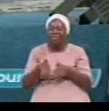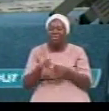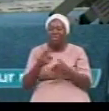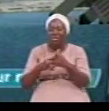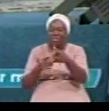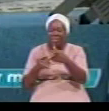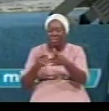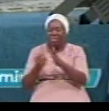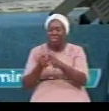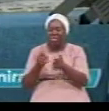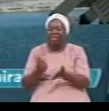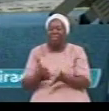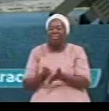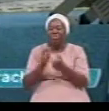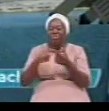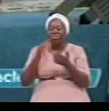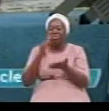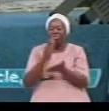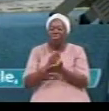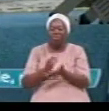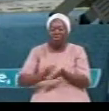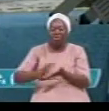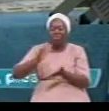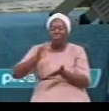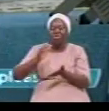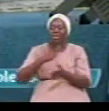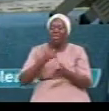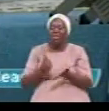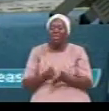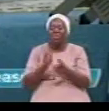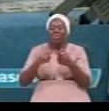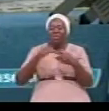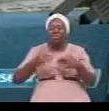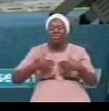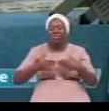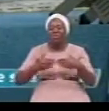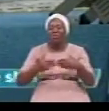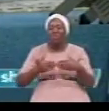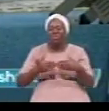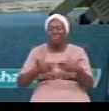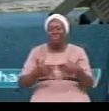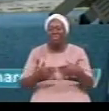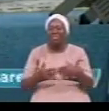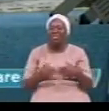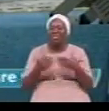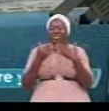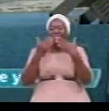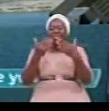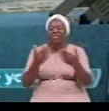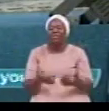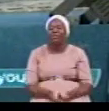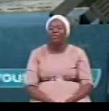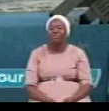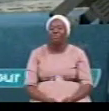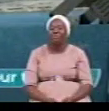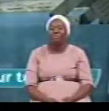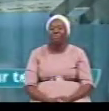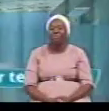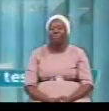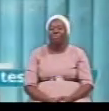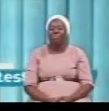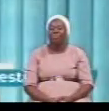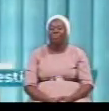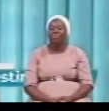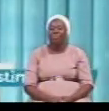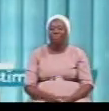that stops the inflammation and helps her to breathe. So that's what she was describing, nasal polyps. Thank you. Please take note of